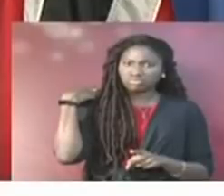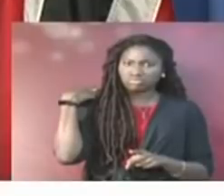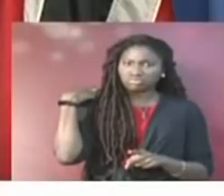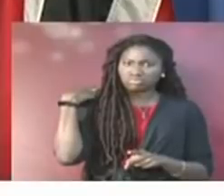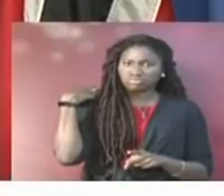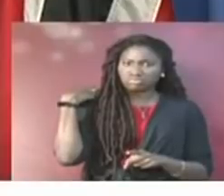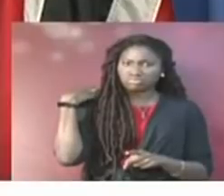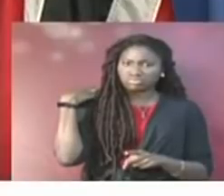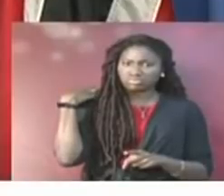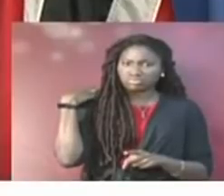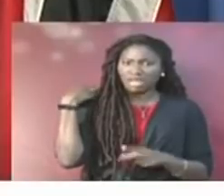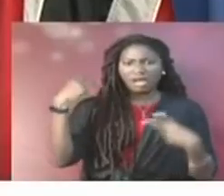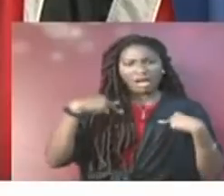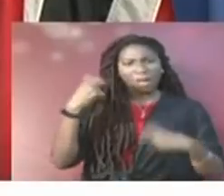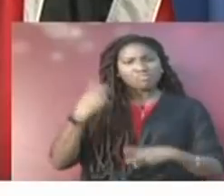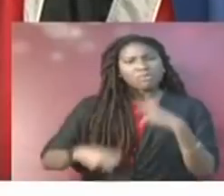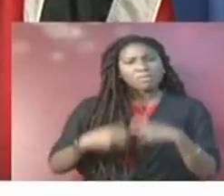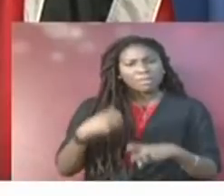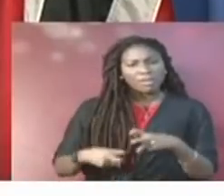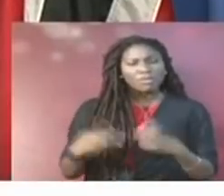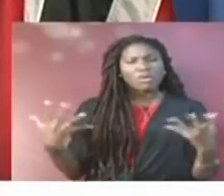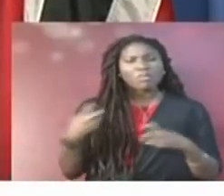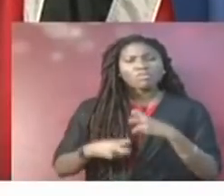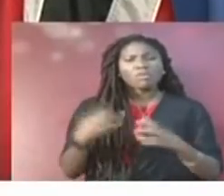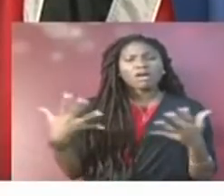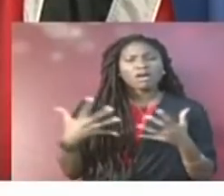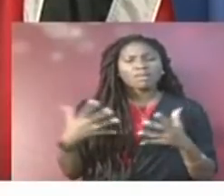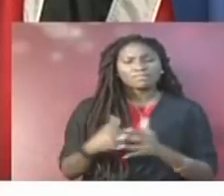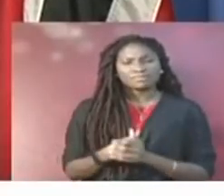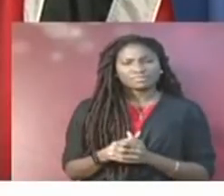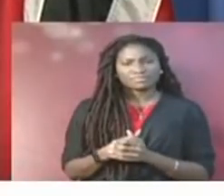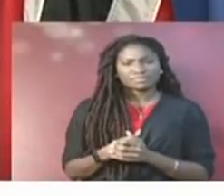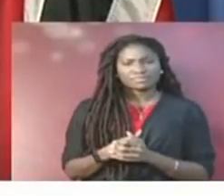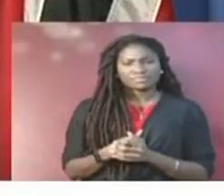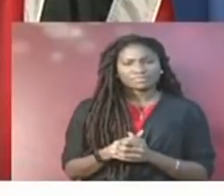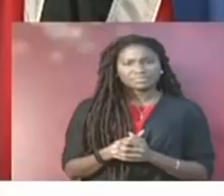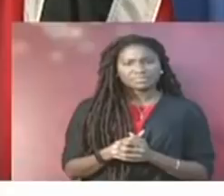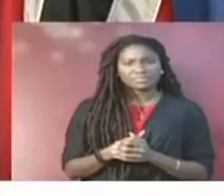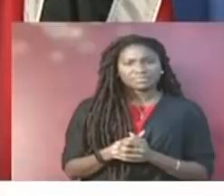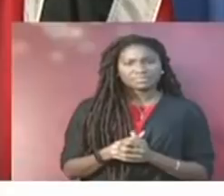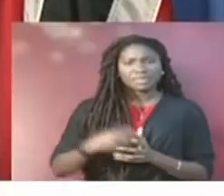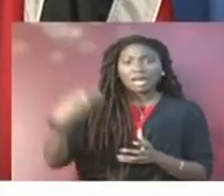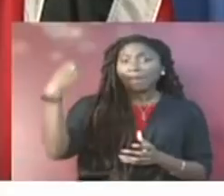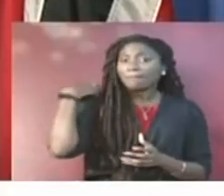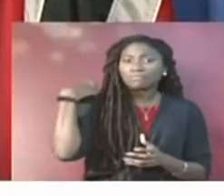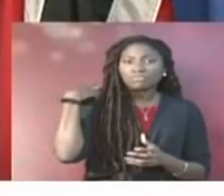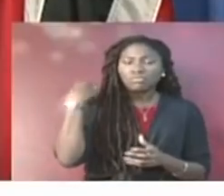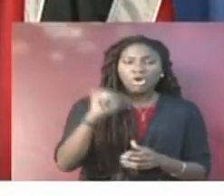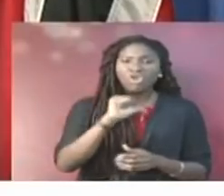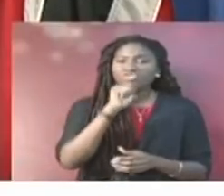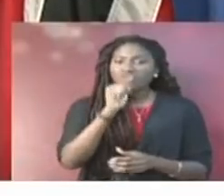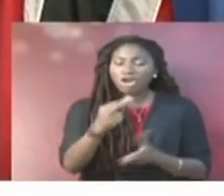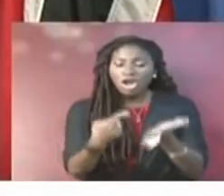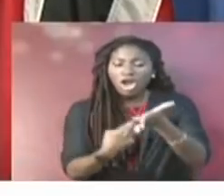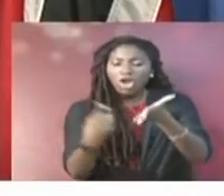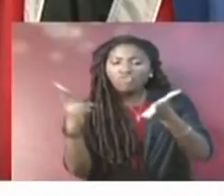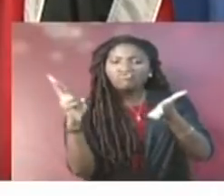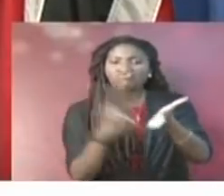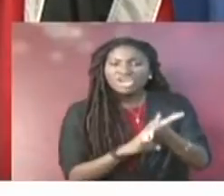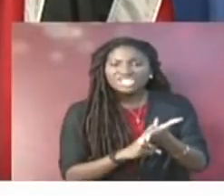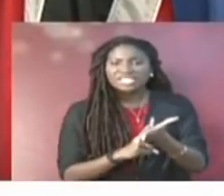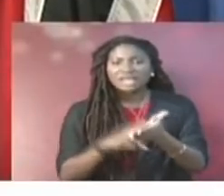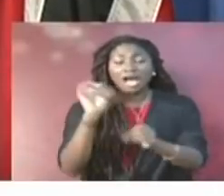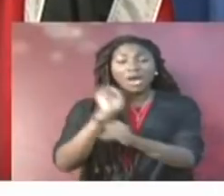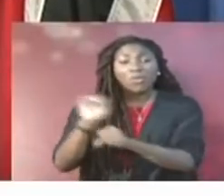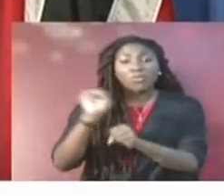And that problem is that the employees were not being registered for any aspect of